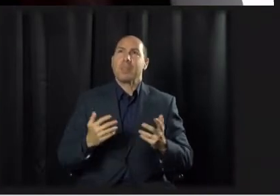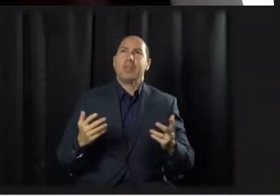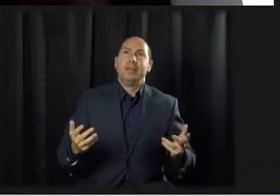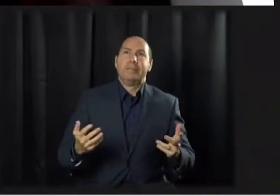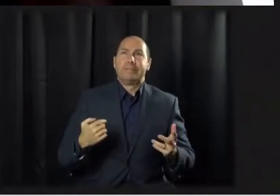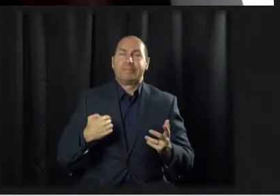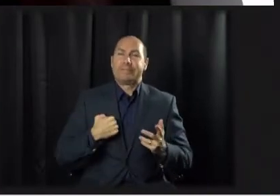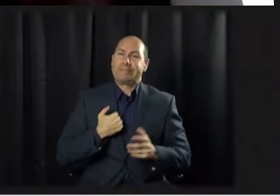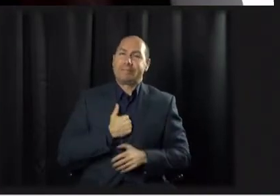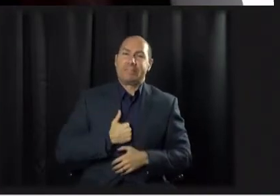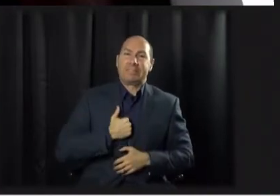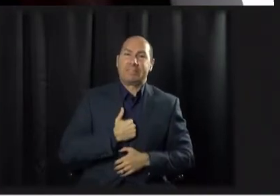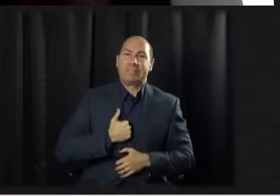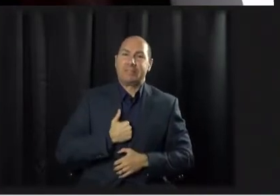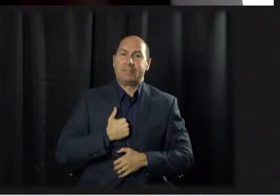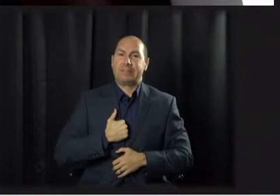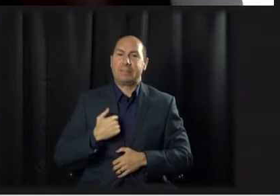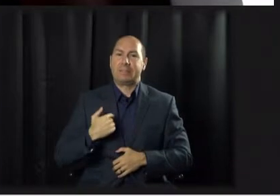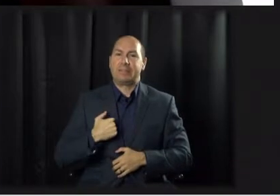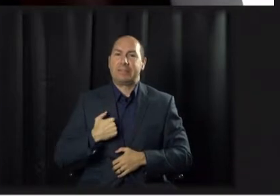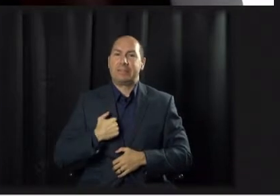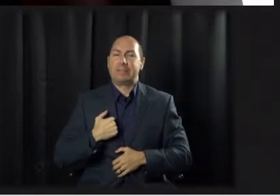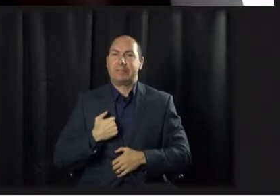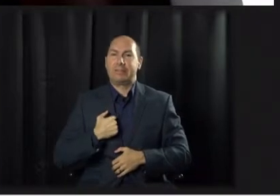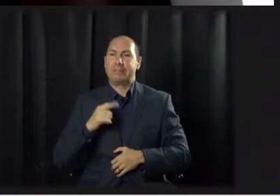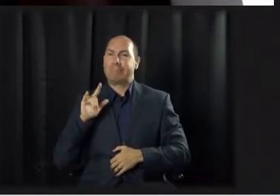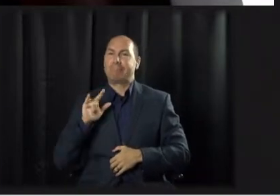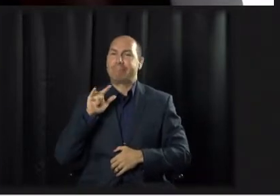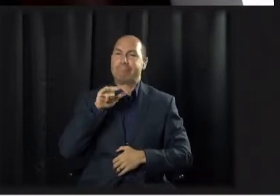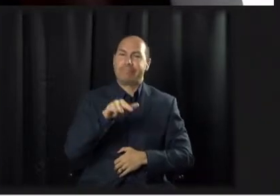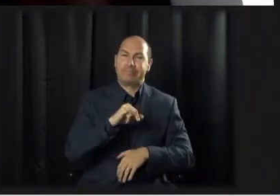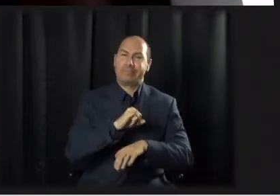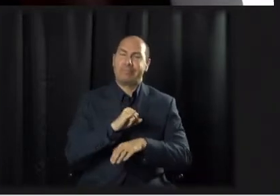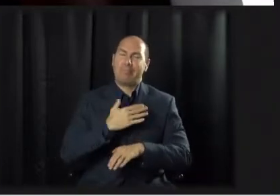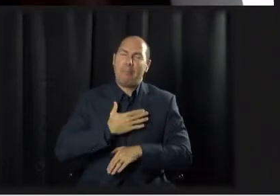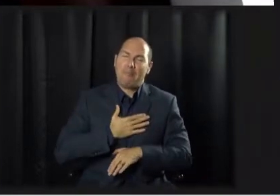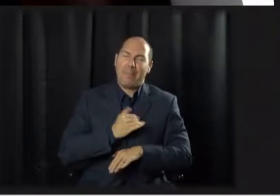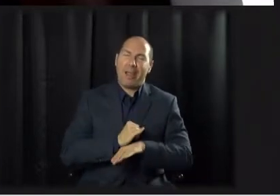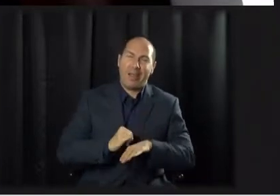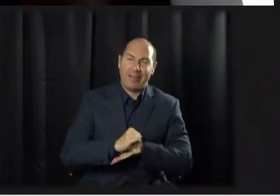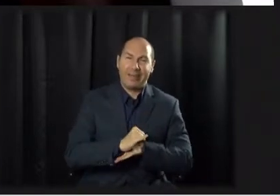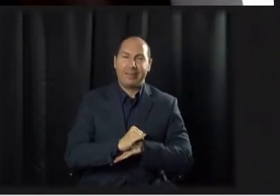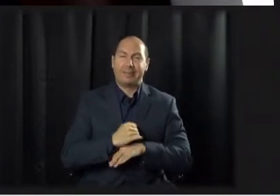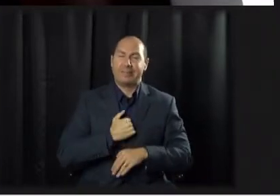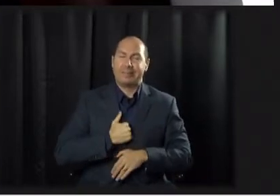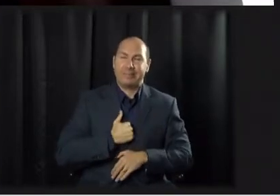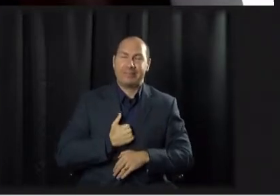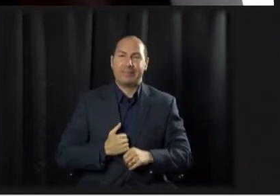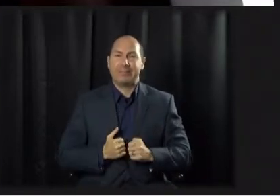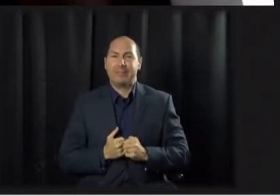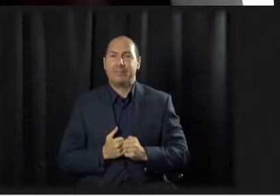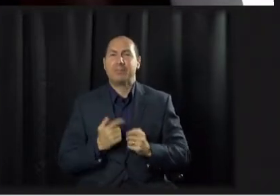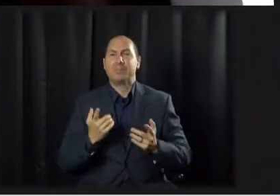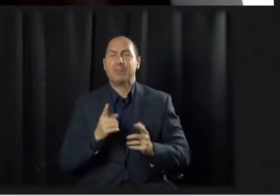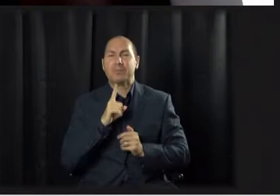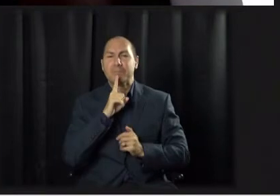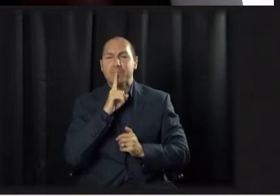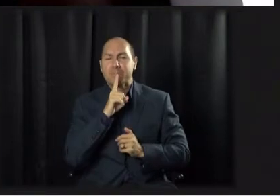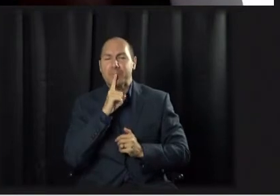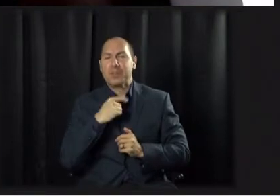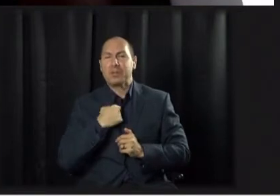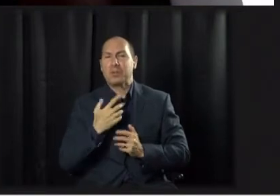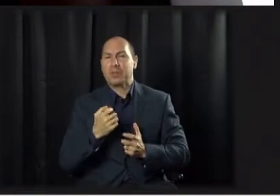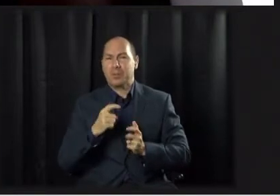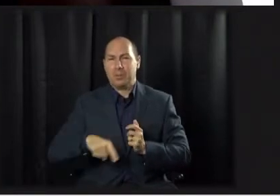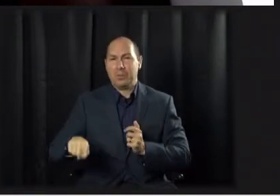you on my island. I really want you to know that not